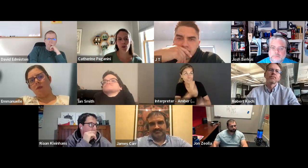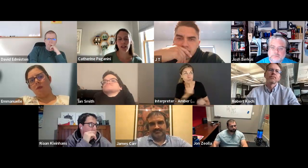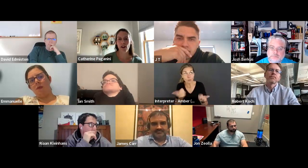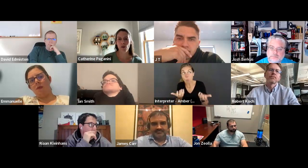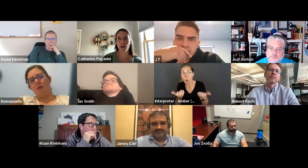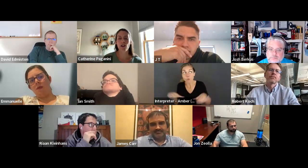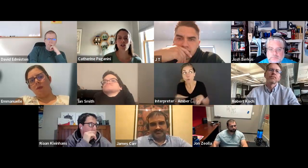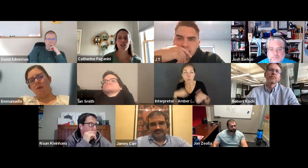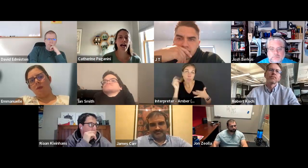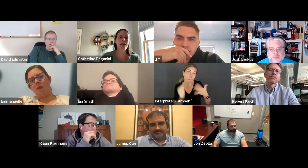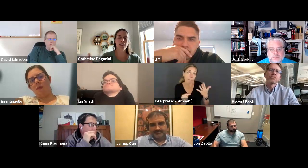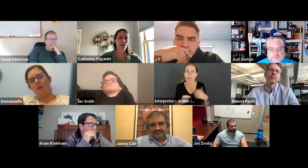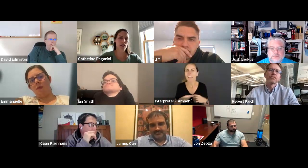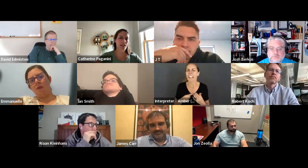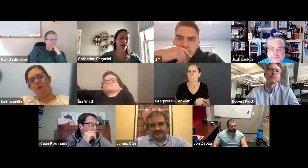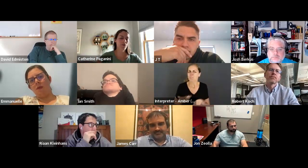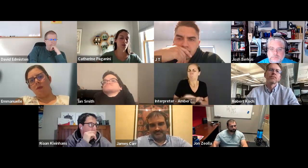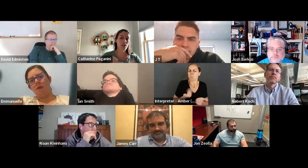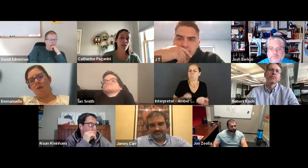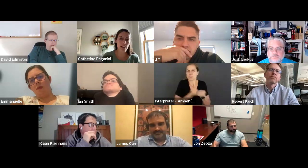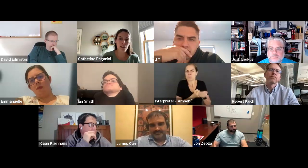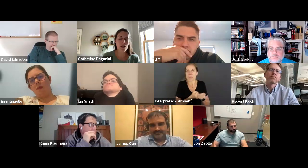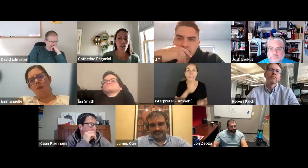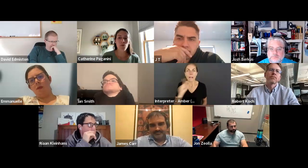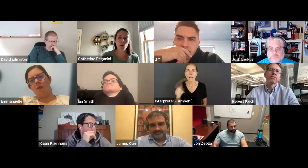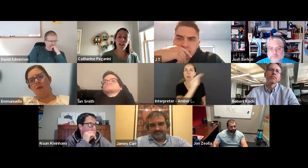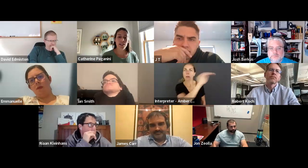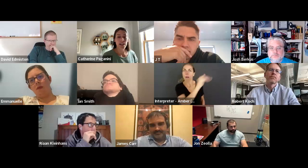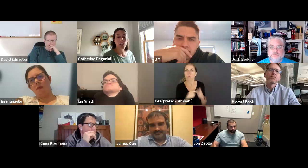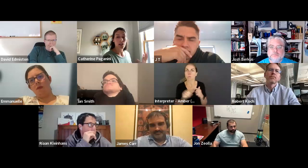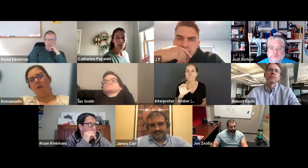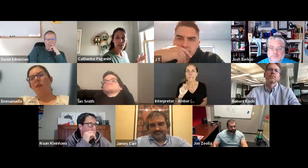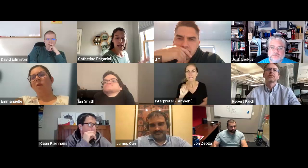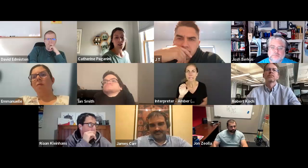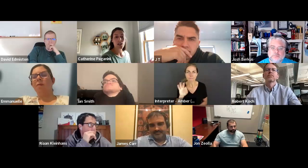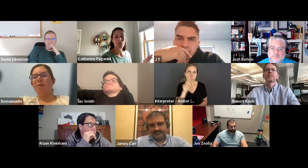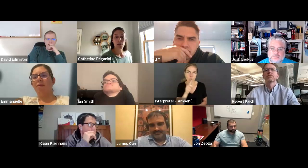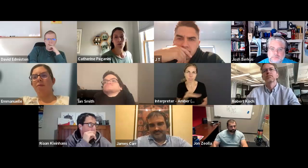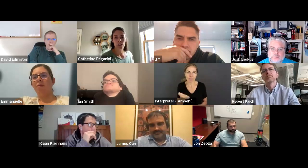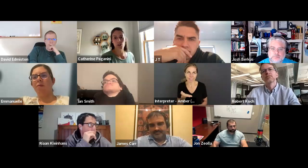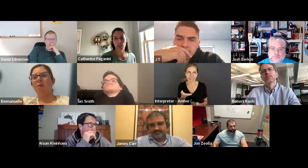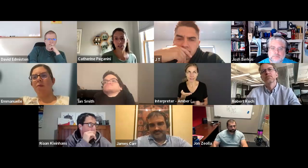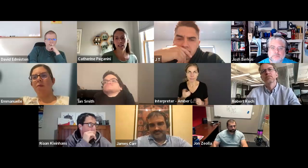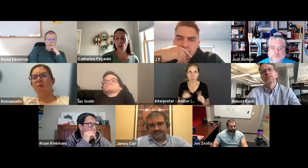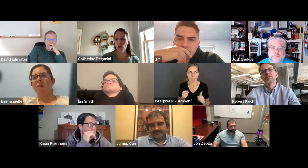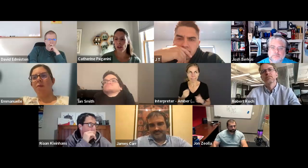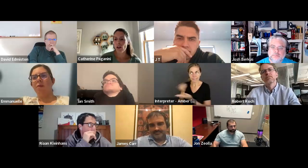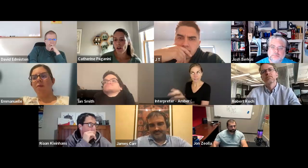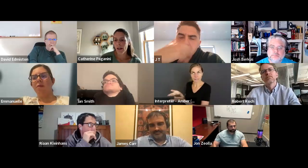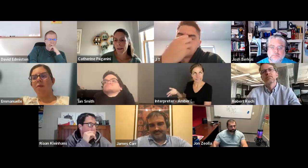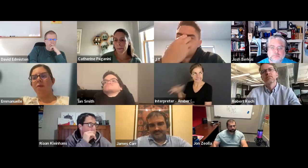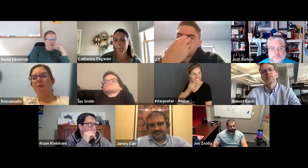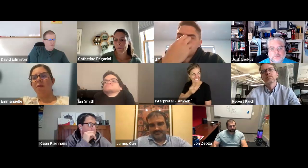it up. So we're not just asking the CNCF for certain things, but we can say, here, there's actually people interested in that. So,